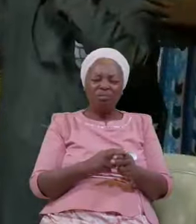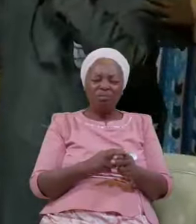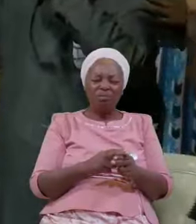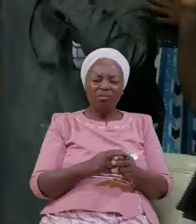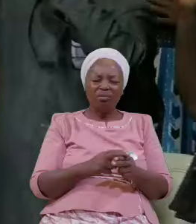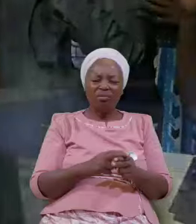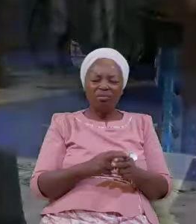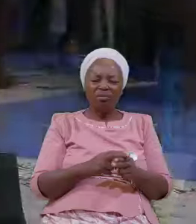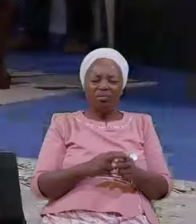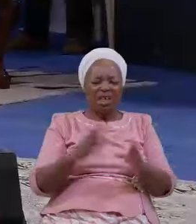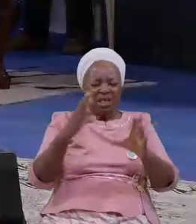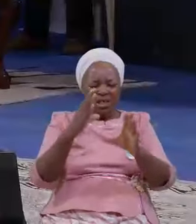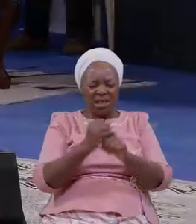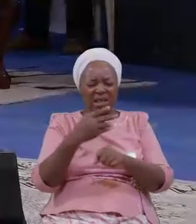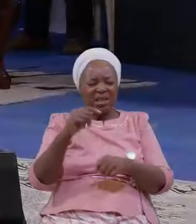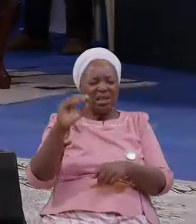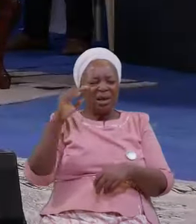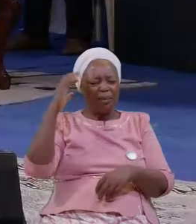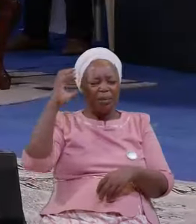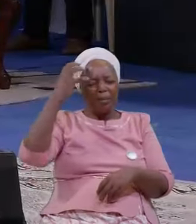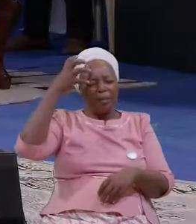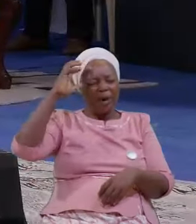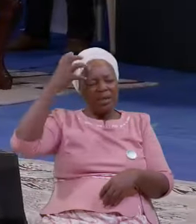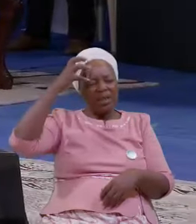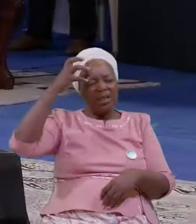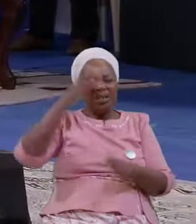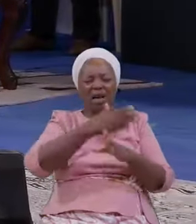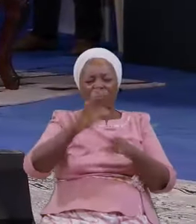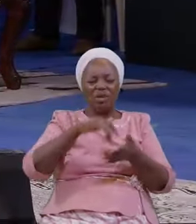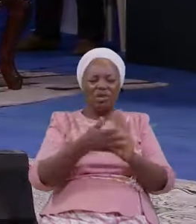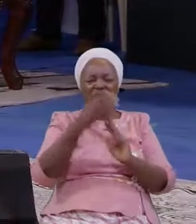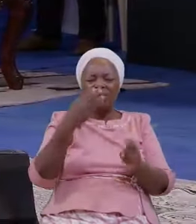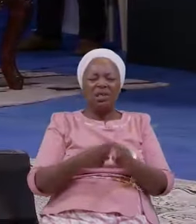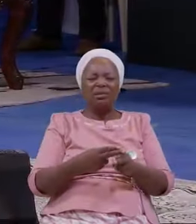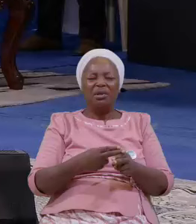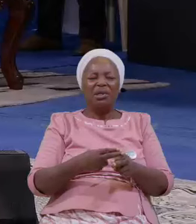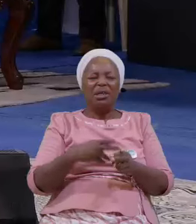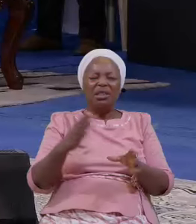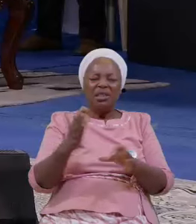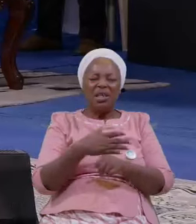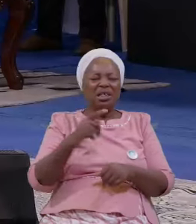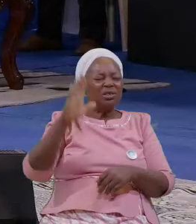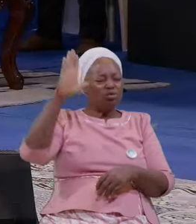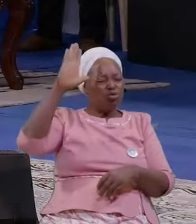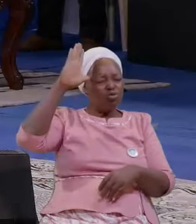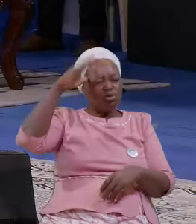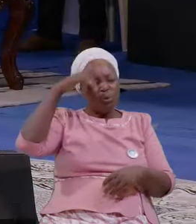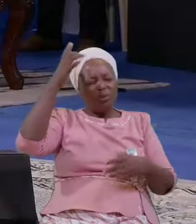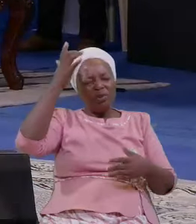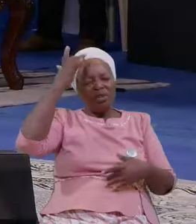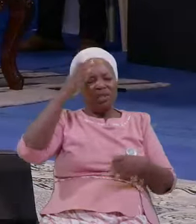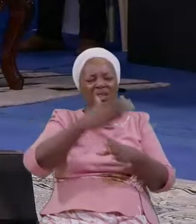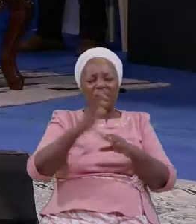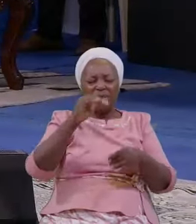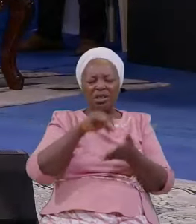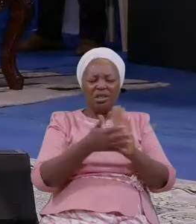Take the madness away. Take the long-standing disease away.